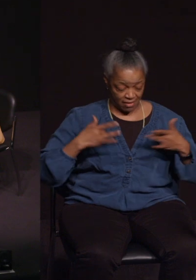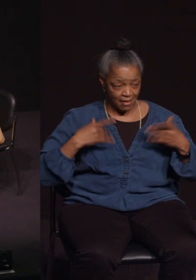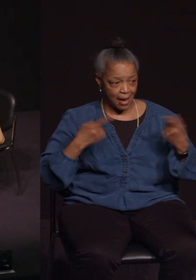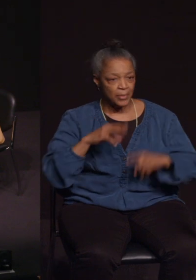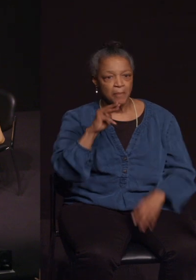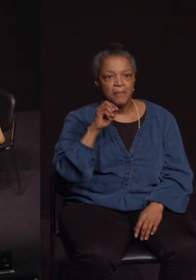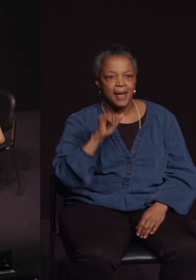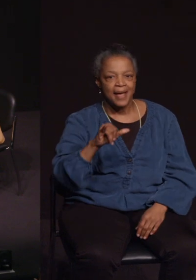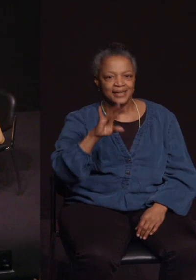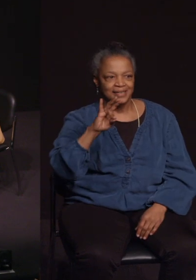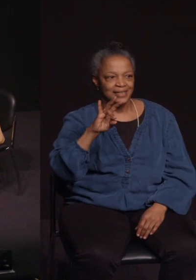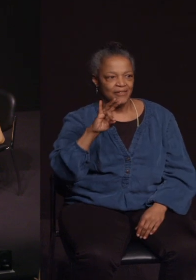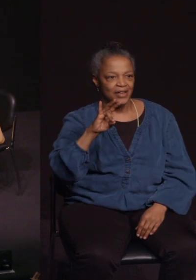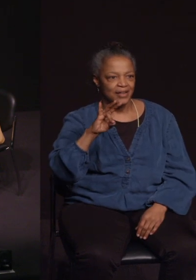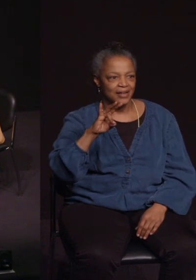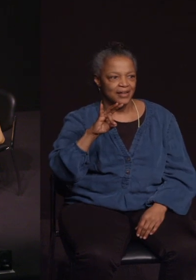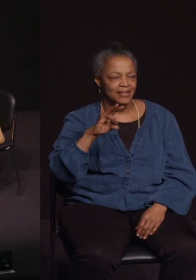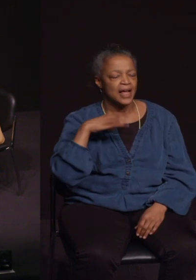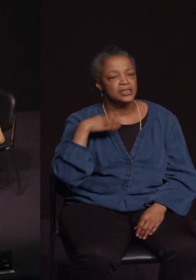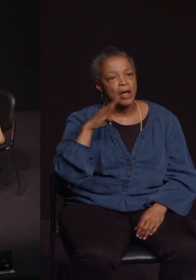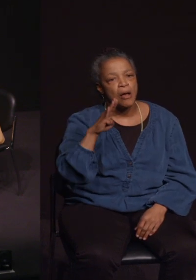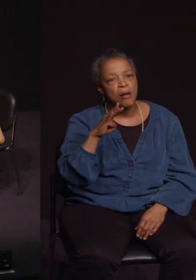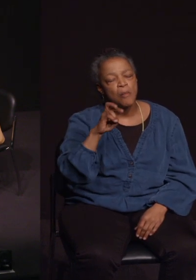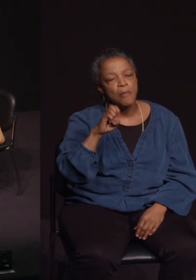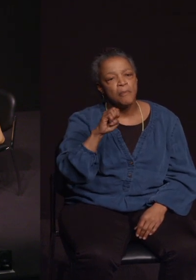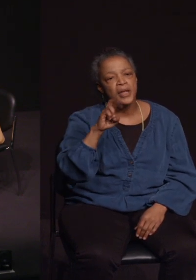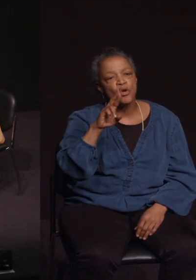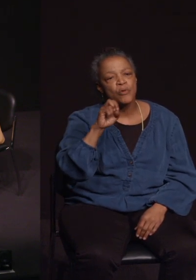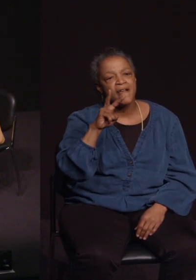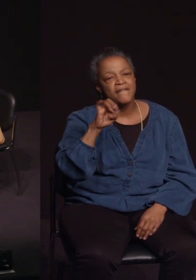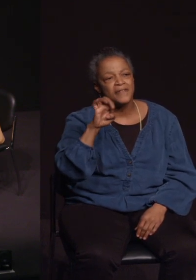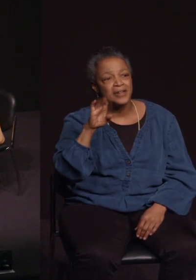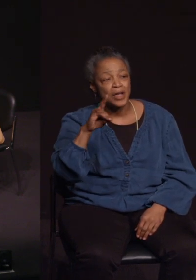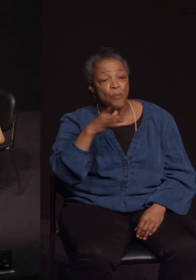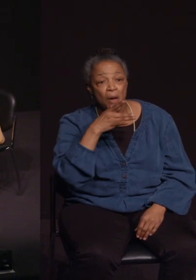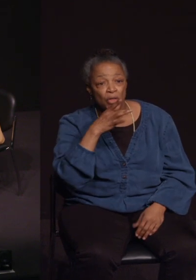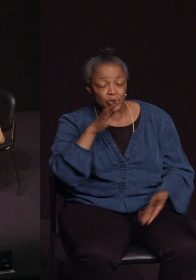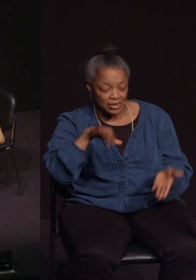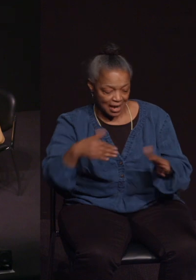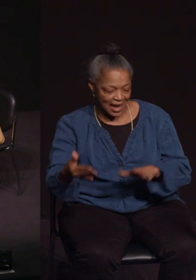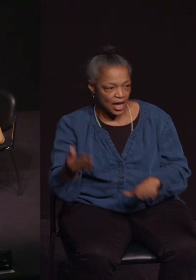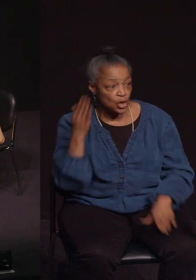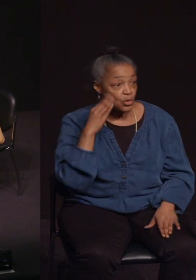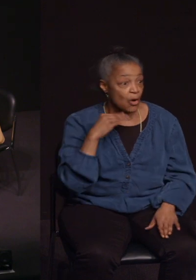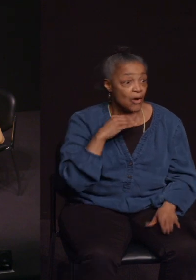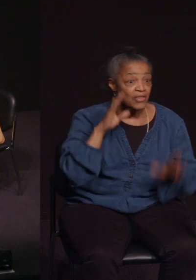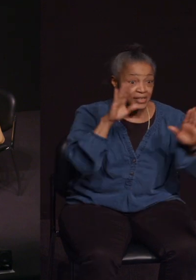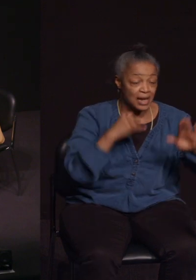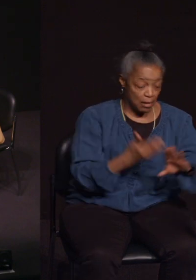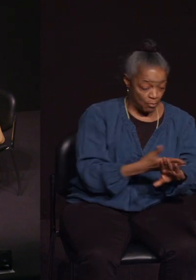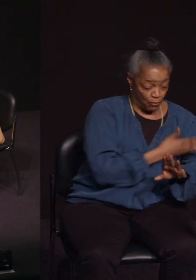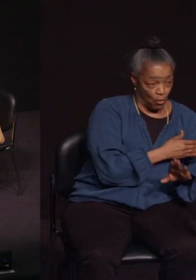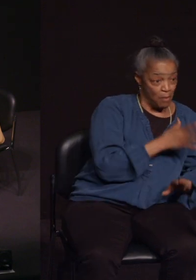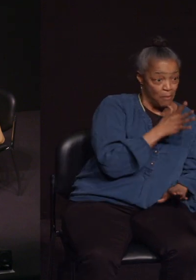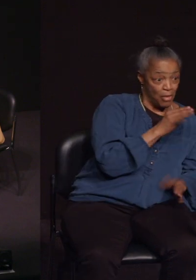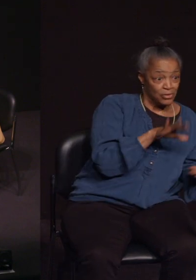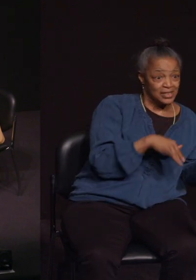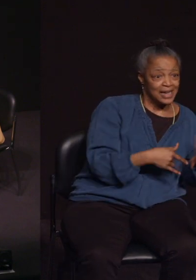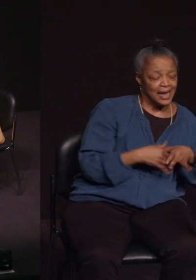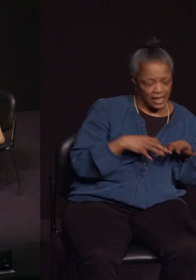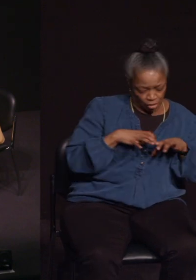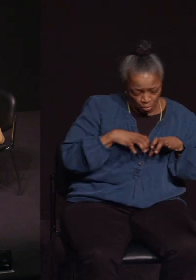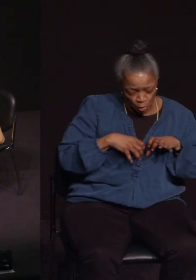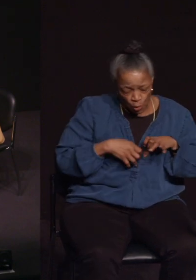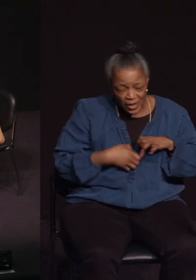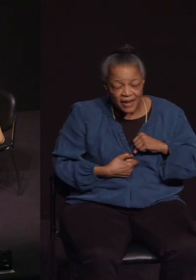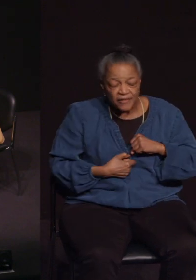May 7th. That is Bereaved Mother's Day. A lot of people don't know that the Sunday prior to Mother's Day is Bereaved